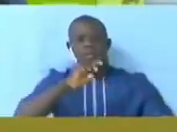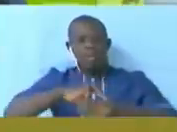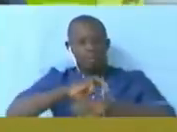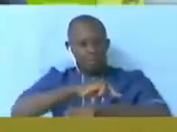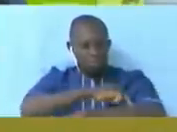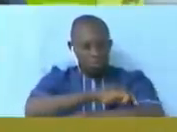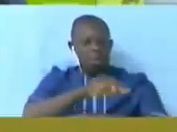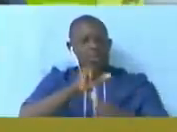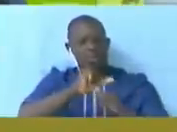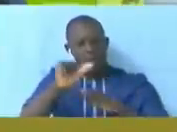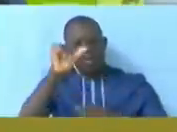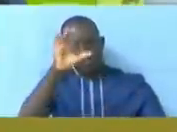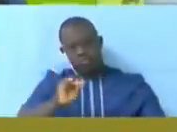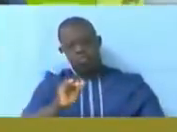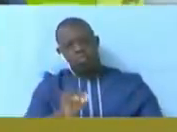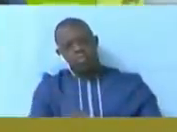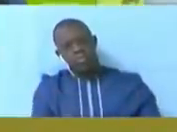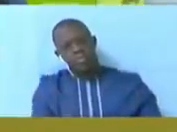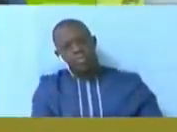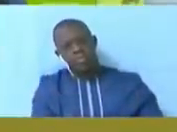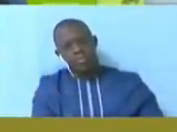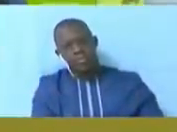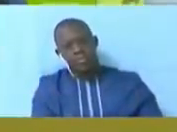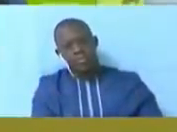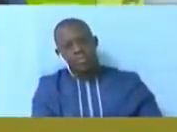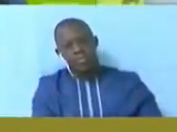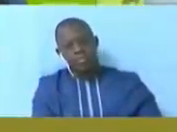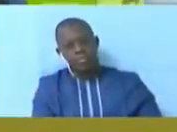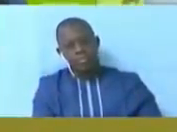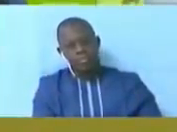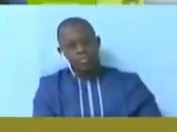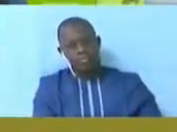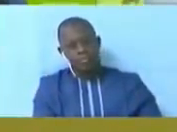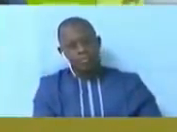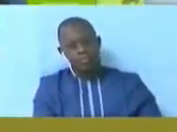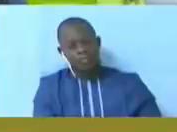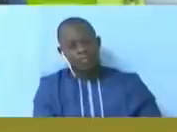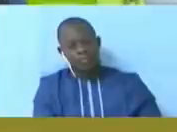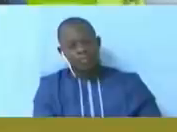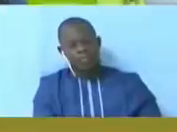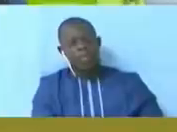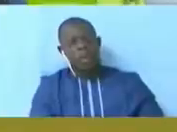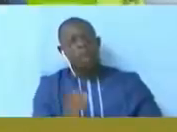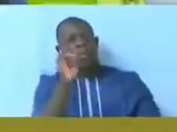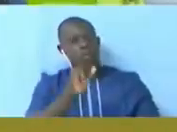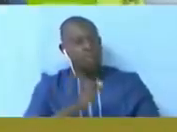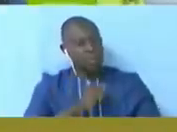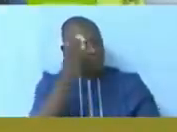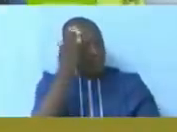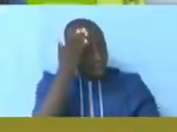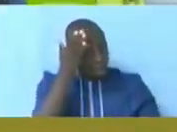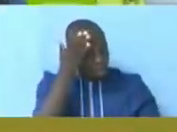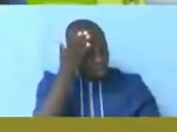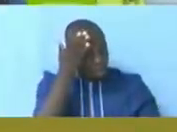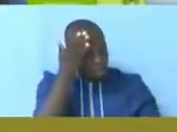hanufo, afutatanyi ntembo toko, inyanta ntesa undila lefangu kambondi mansa konko otembo. Because he knew